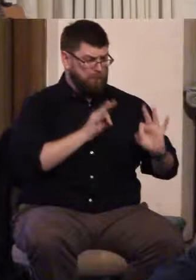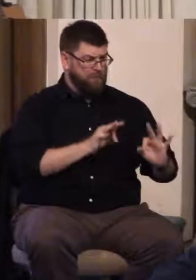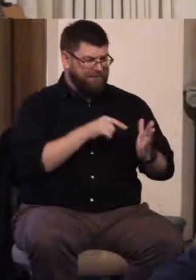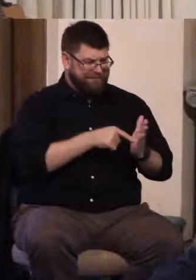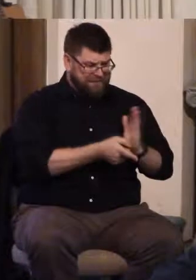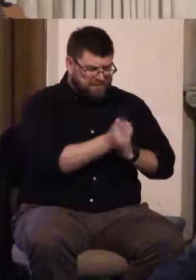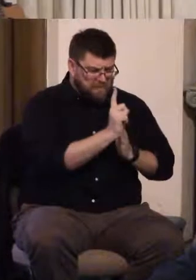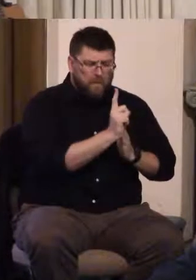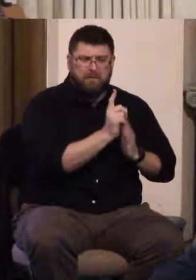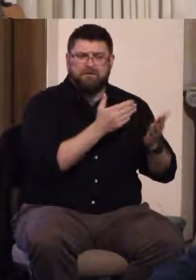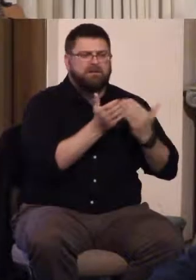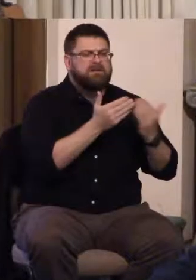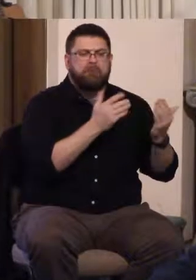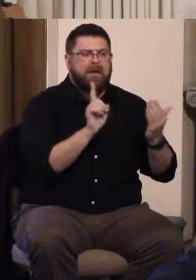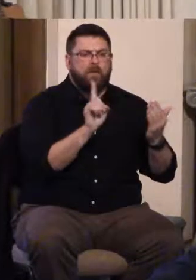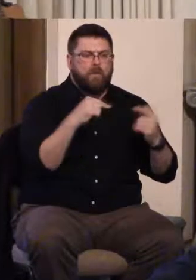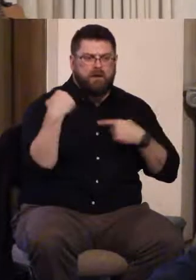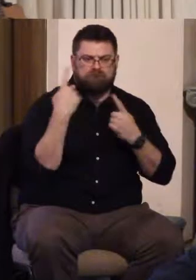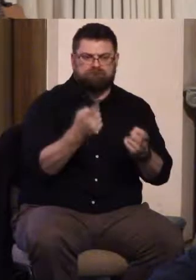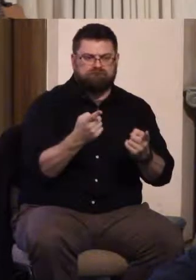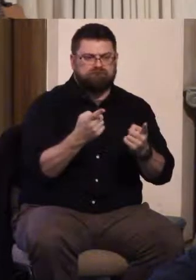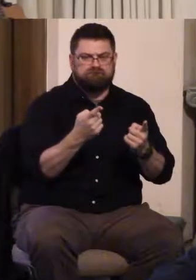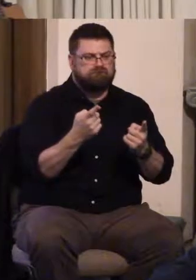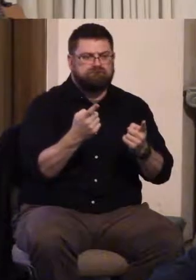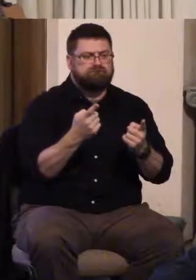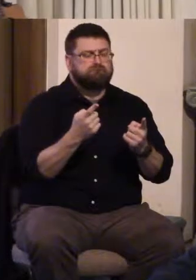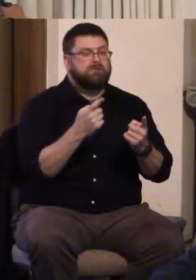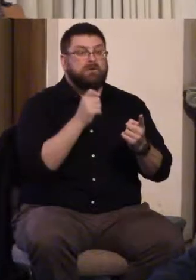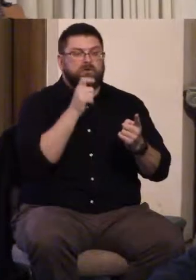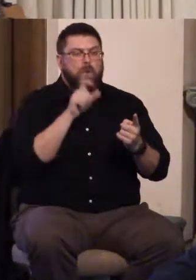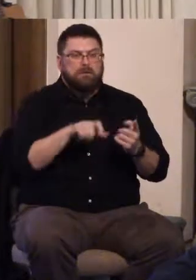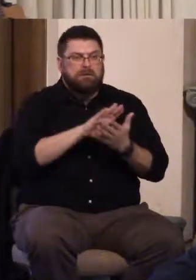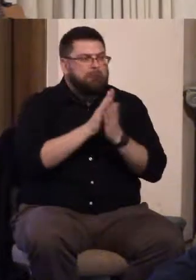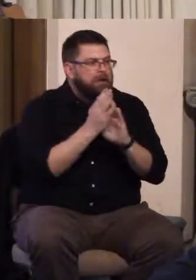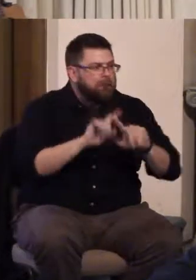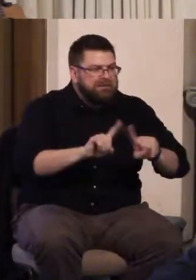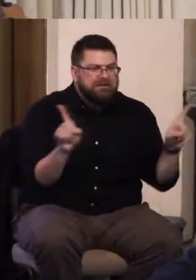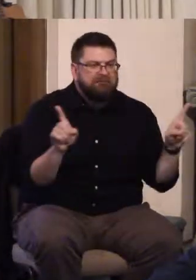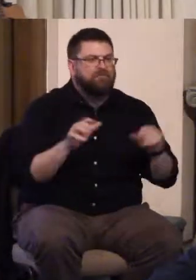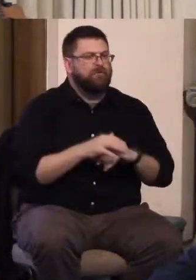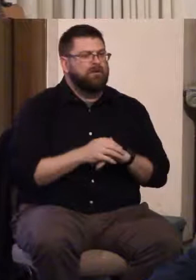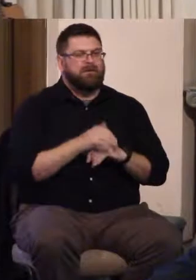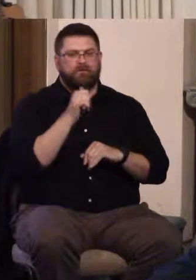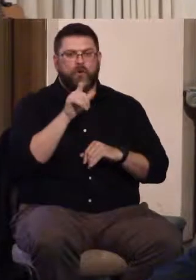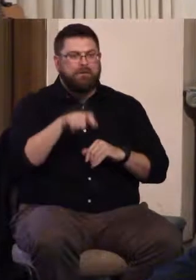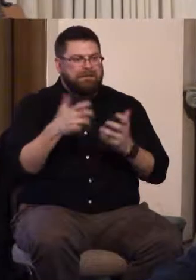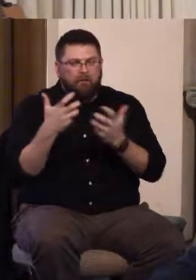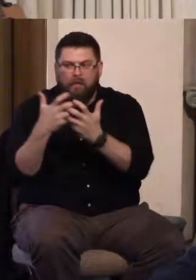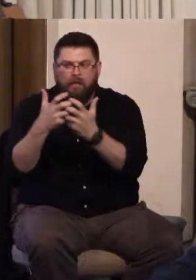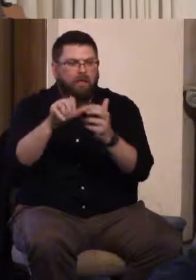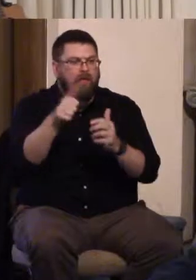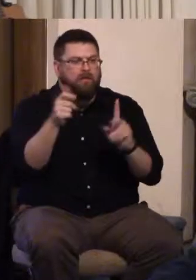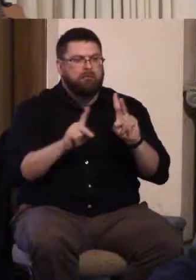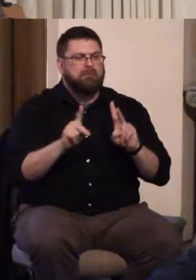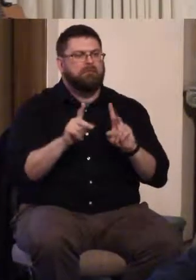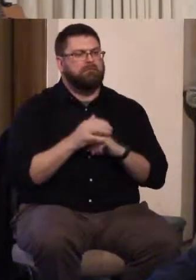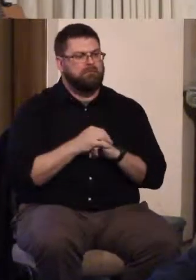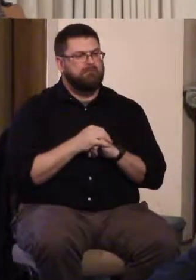moment wherever we are. No need to be anyone different than we are right in this very